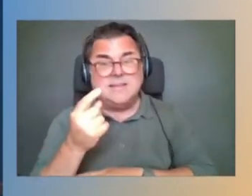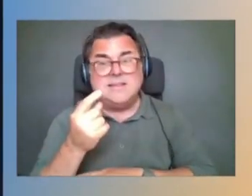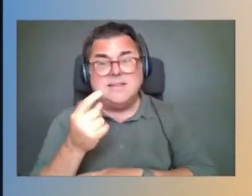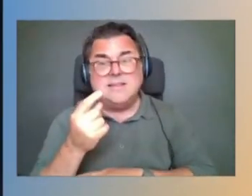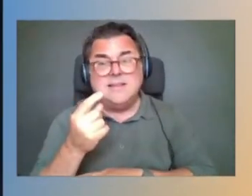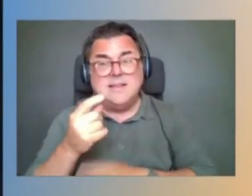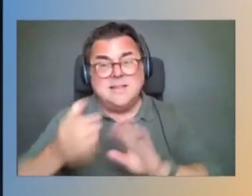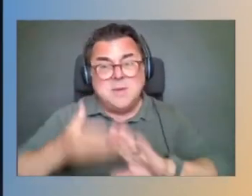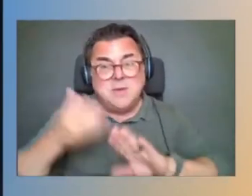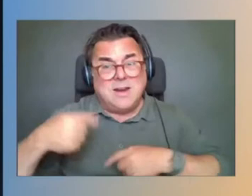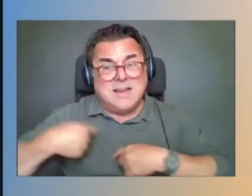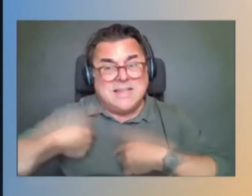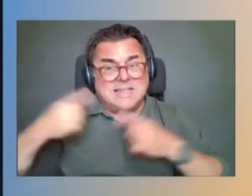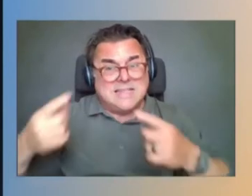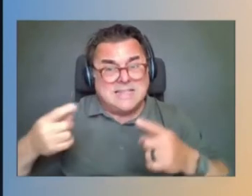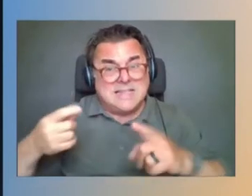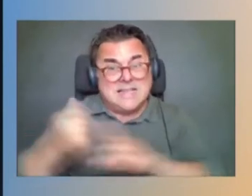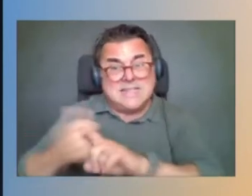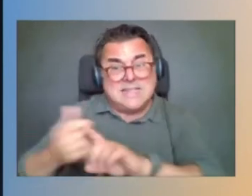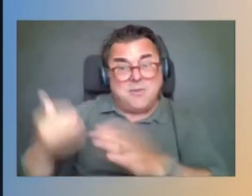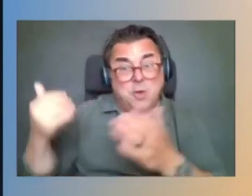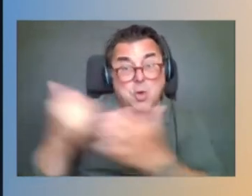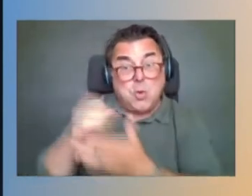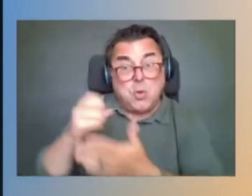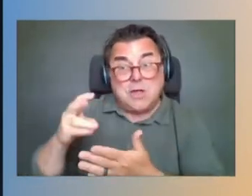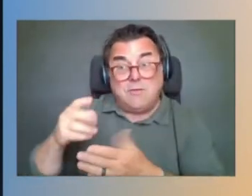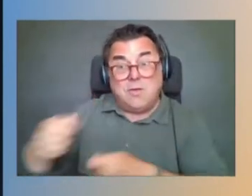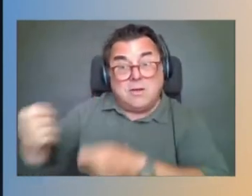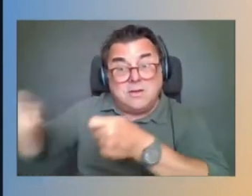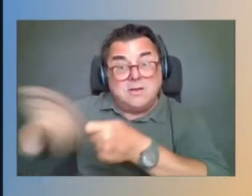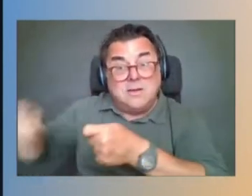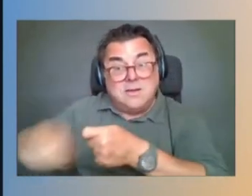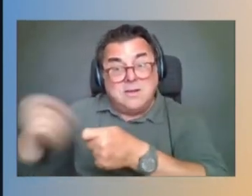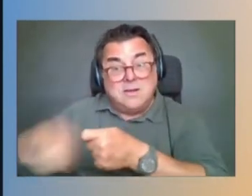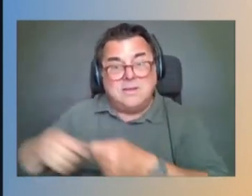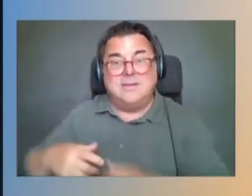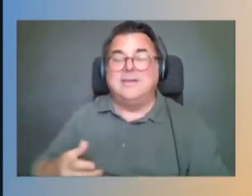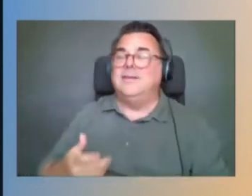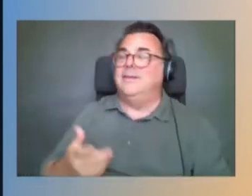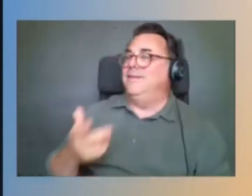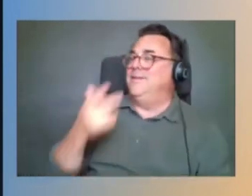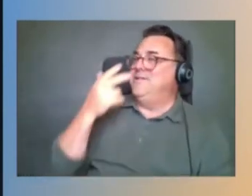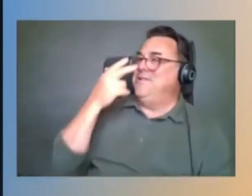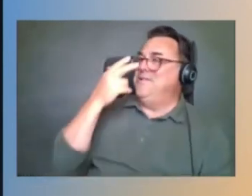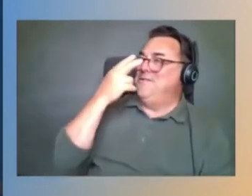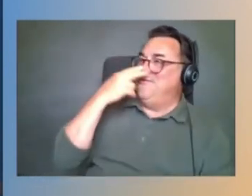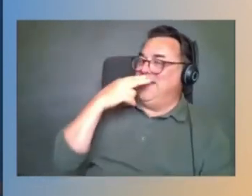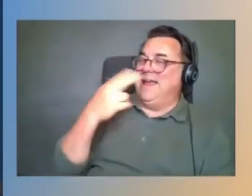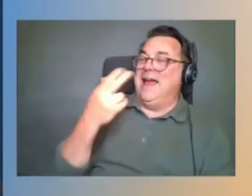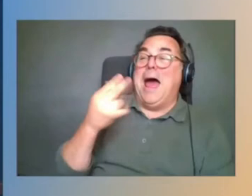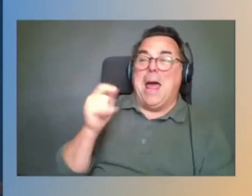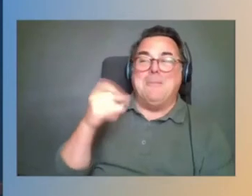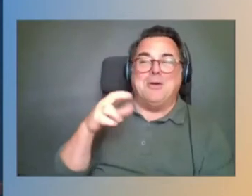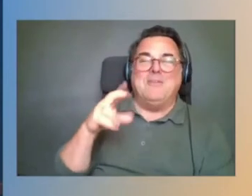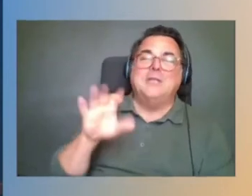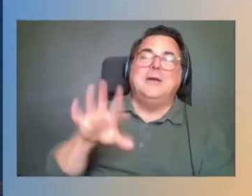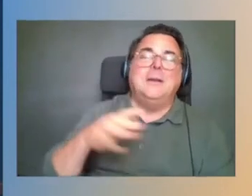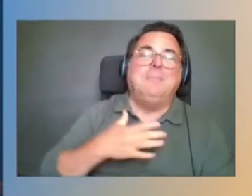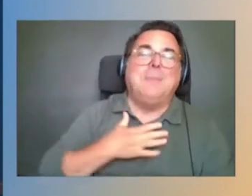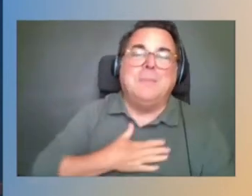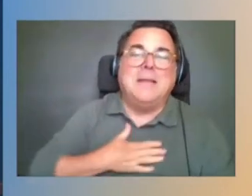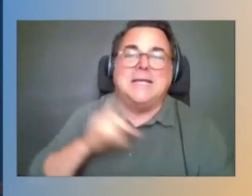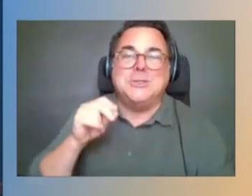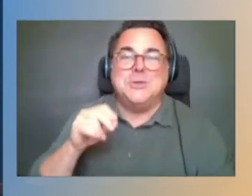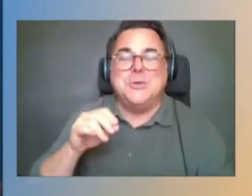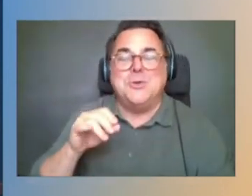running, it's still running fresh software in the Nitro system. That's on the hypervisor, yes. You should update your instance.